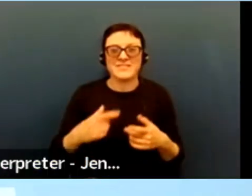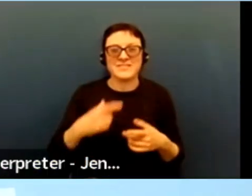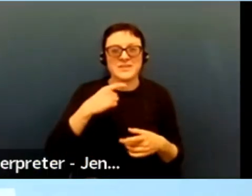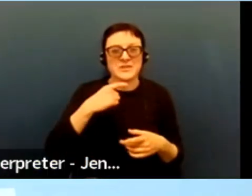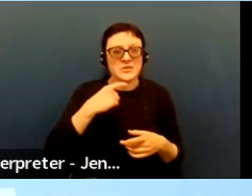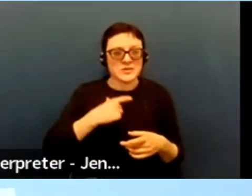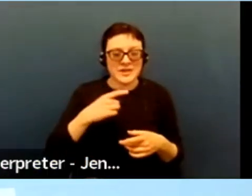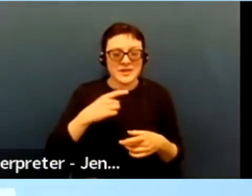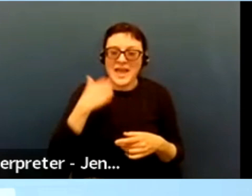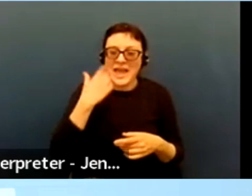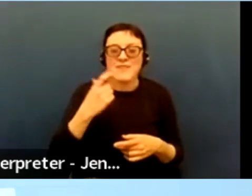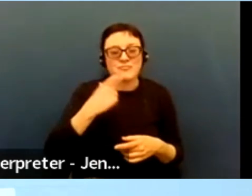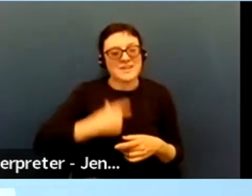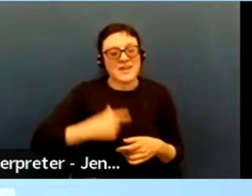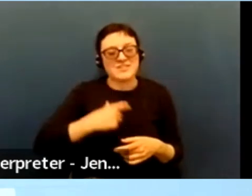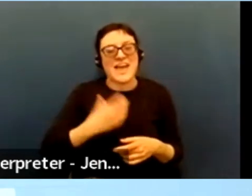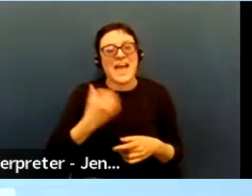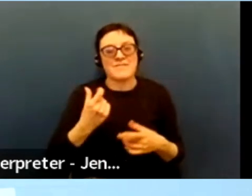elegance of it all.